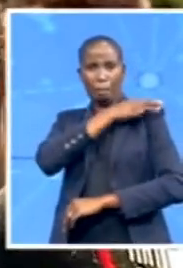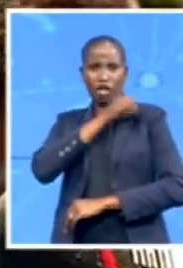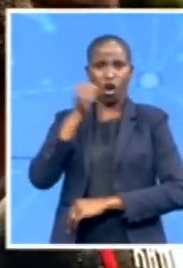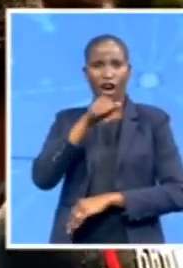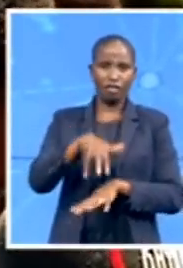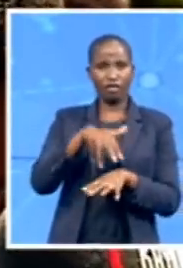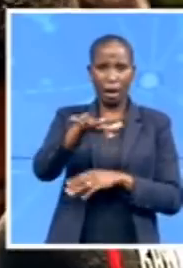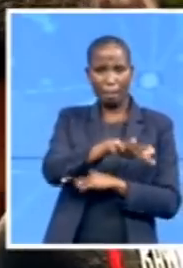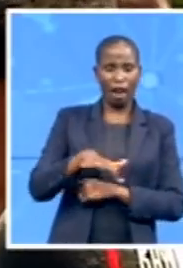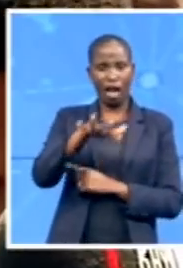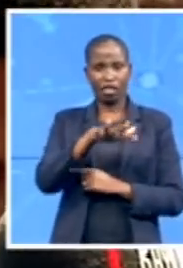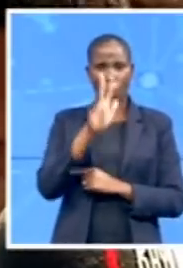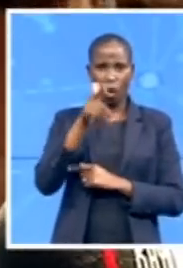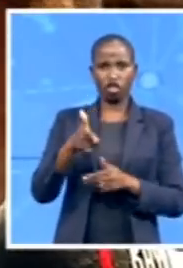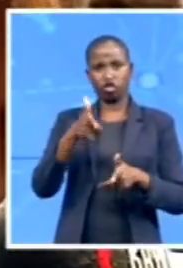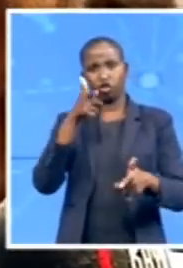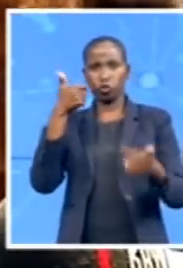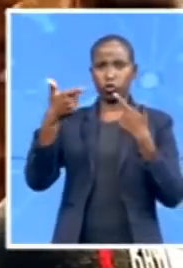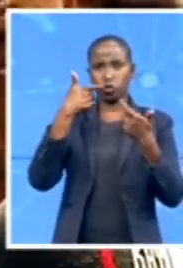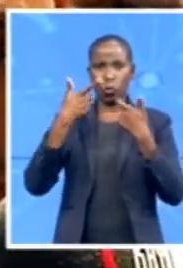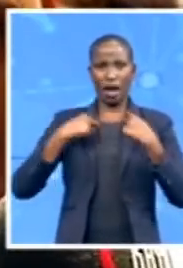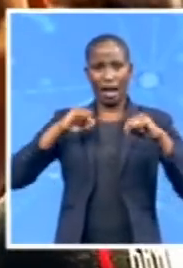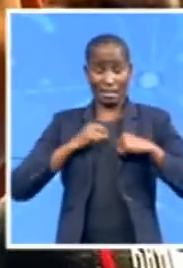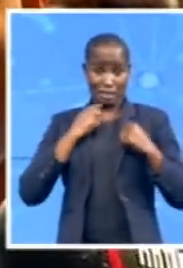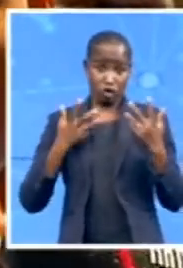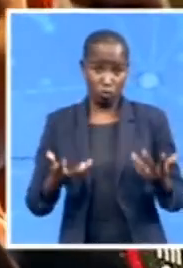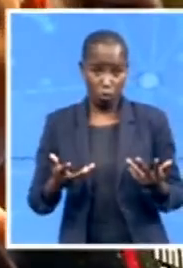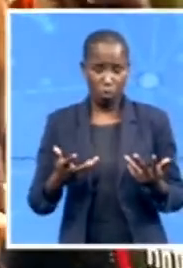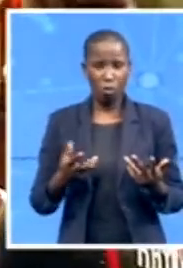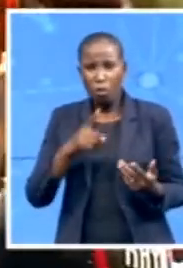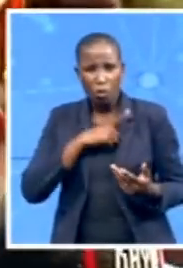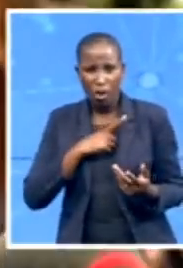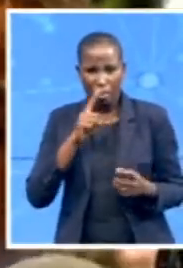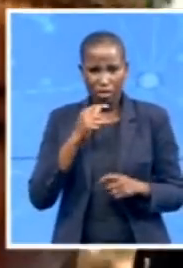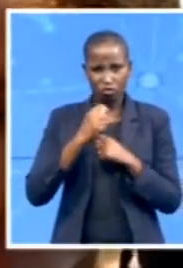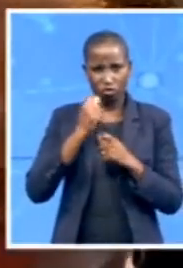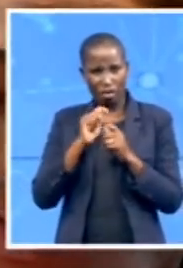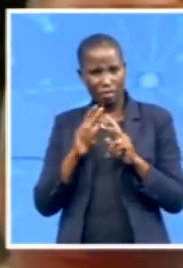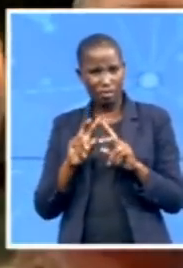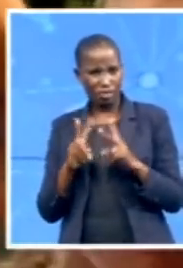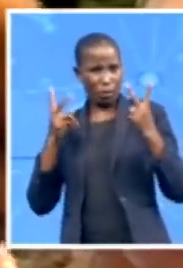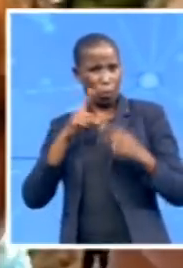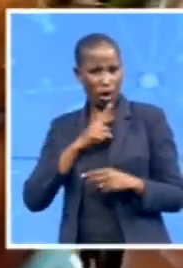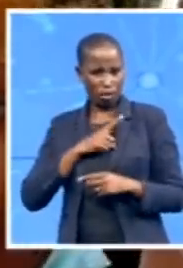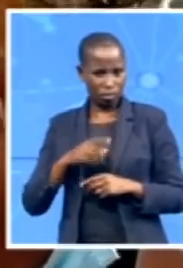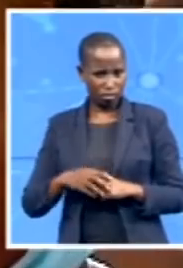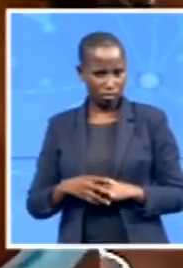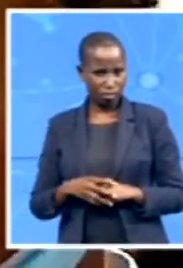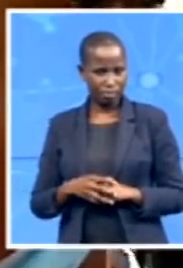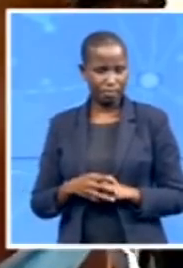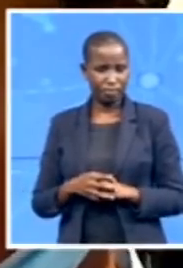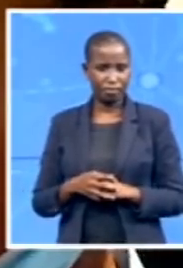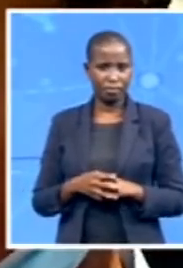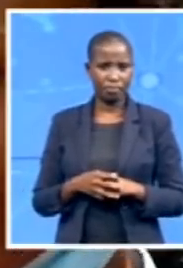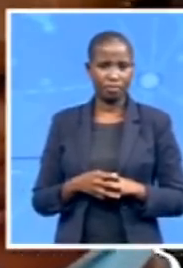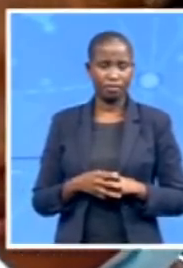school, so where we pay school fees? Why don't we deserve to be treated equally? Sarafina. Askis, you're gonna be okay. Hey,